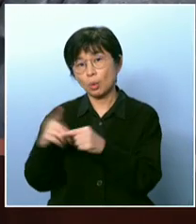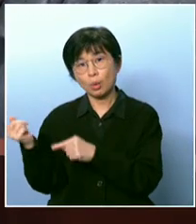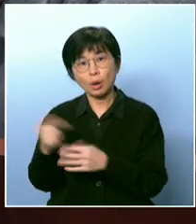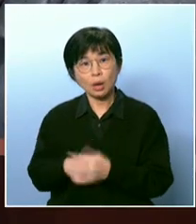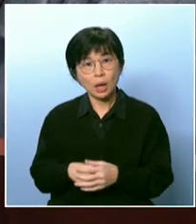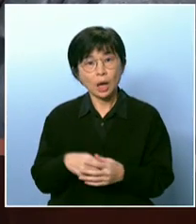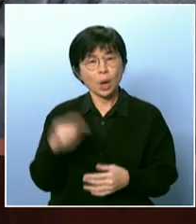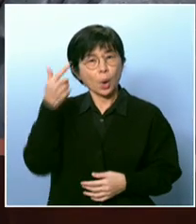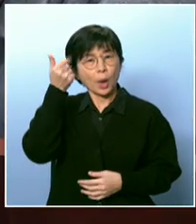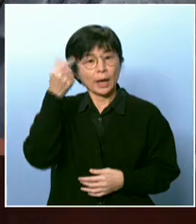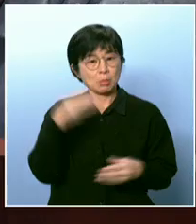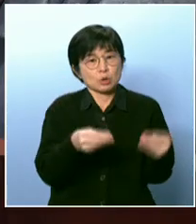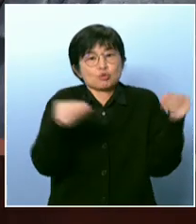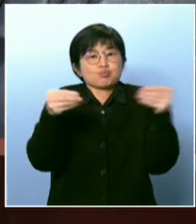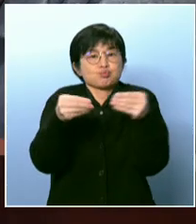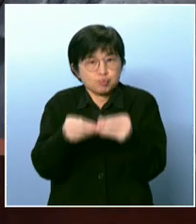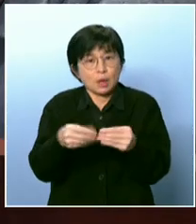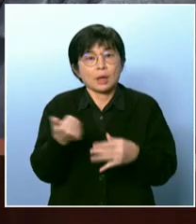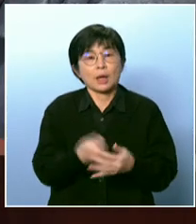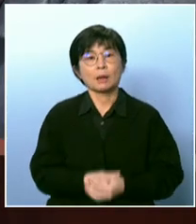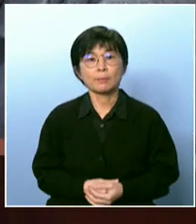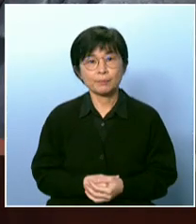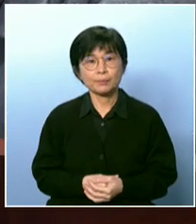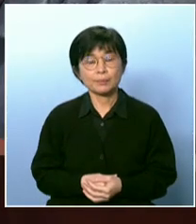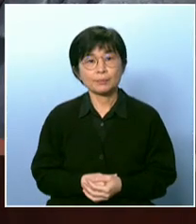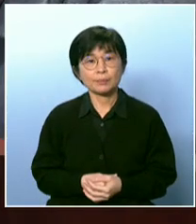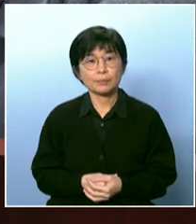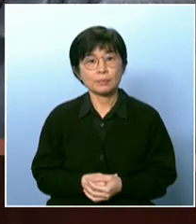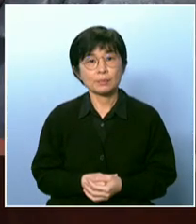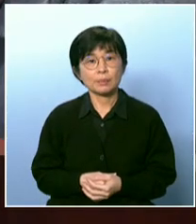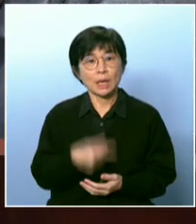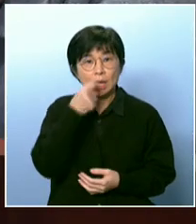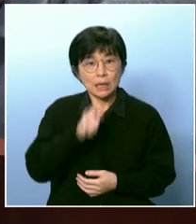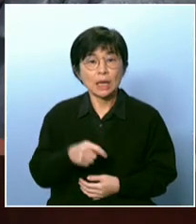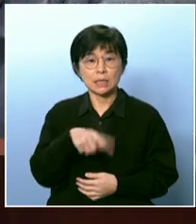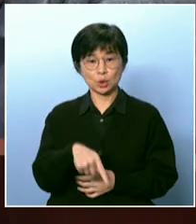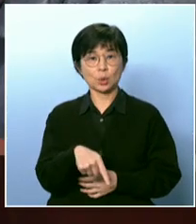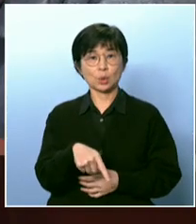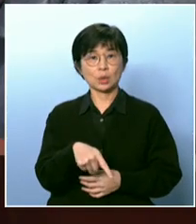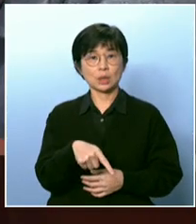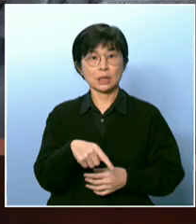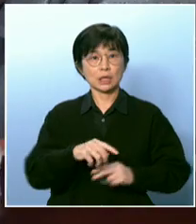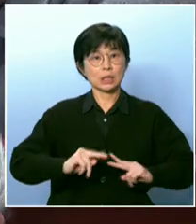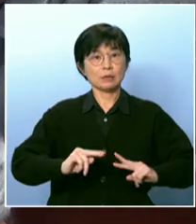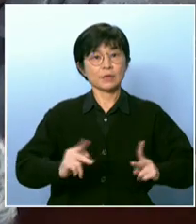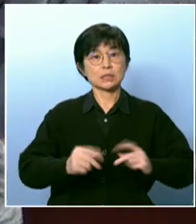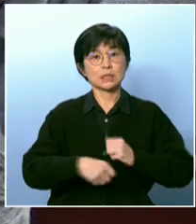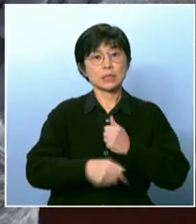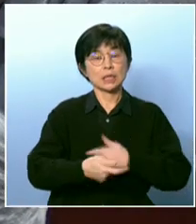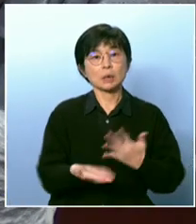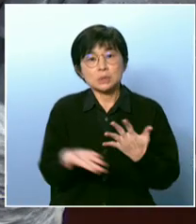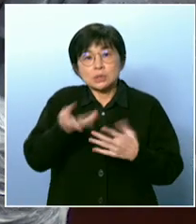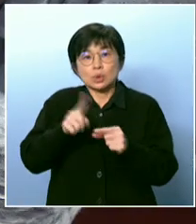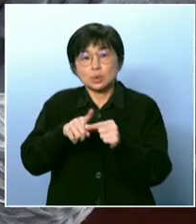target primary 3 to 6 students. For Strive and Rise program, it would target secondary 1 to secondary 4 students.